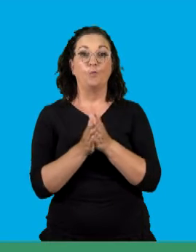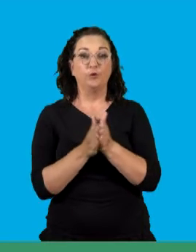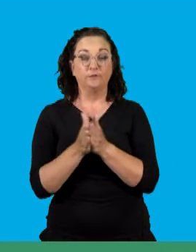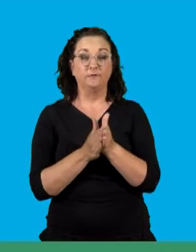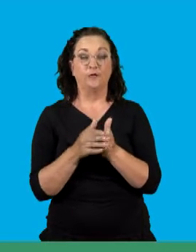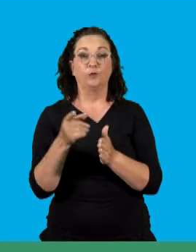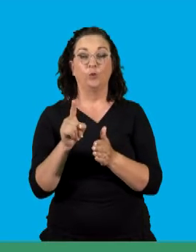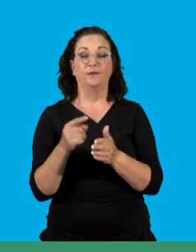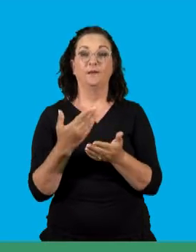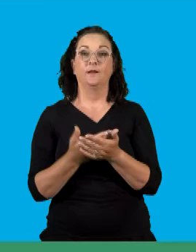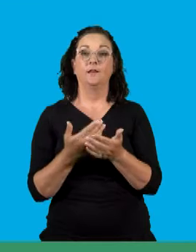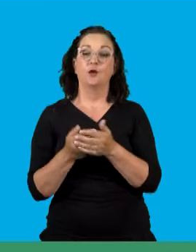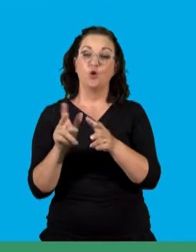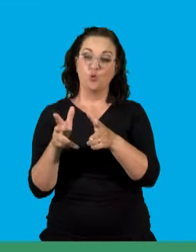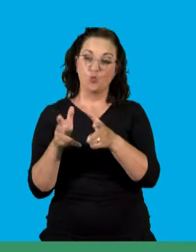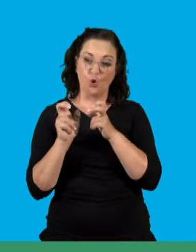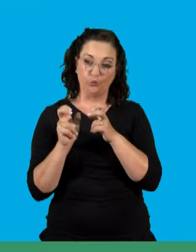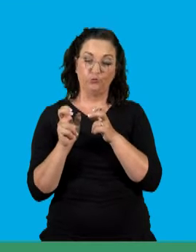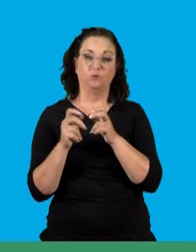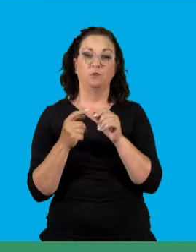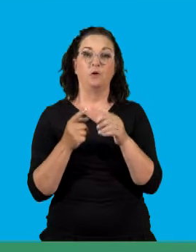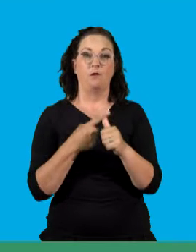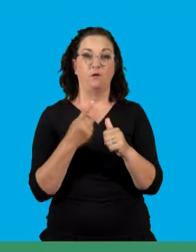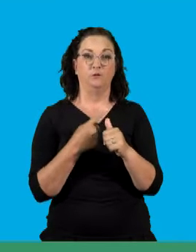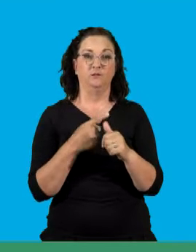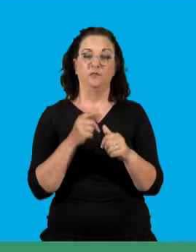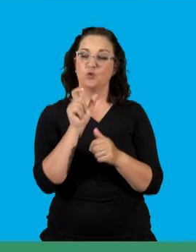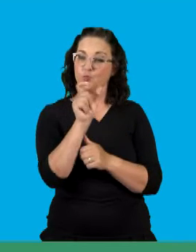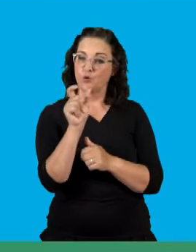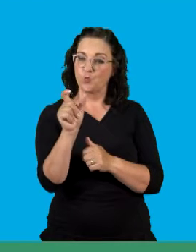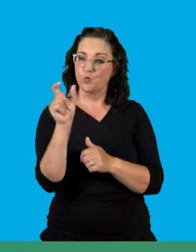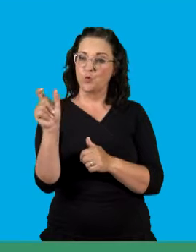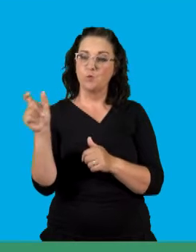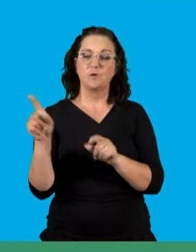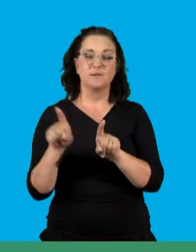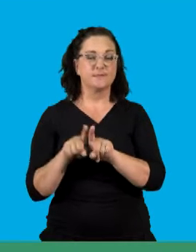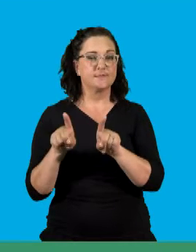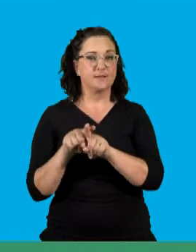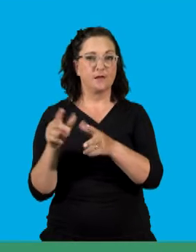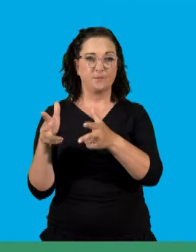answer by quoting, it means word for word, directly